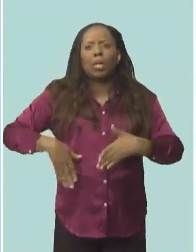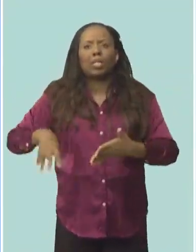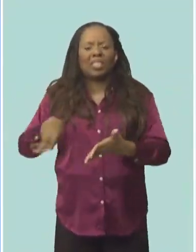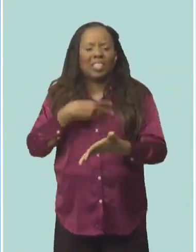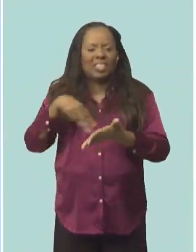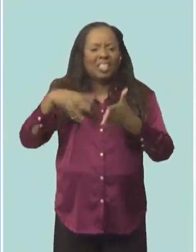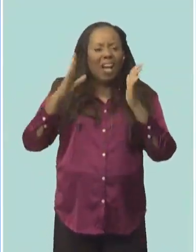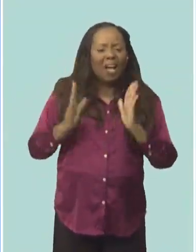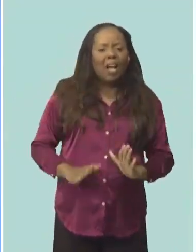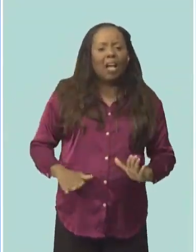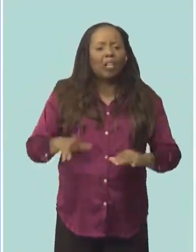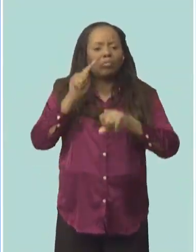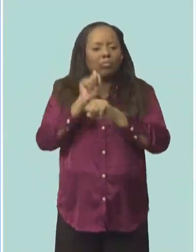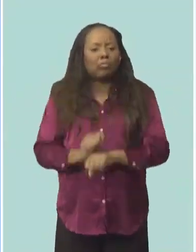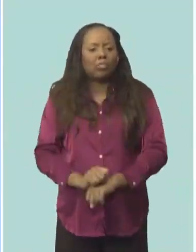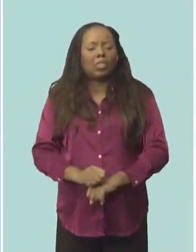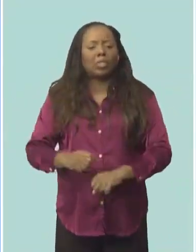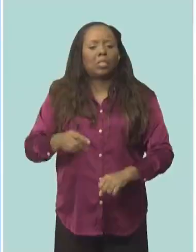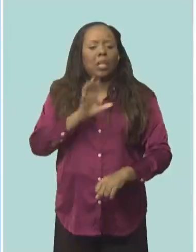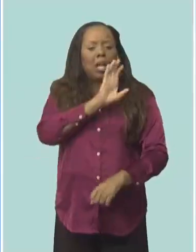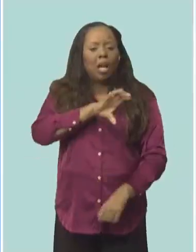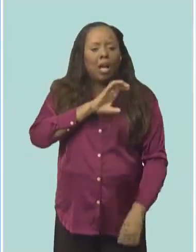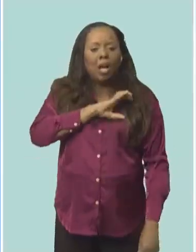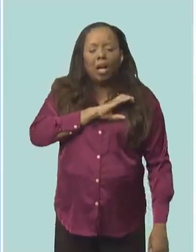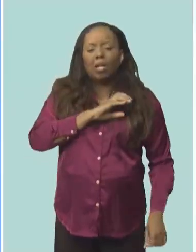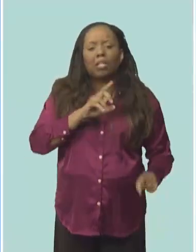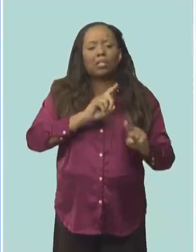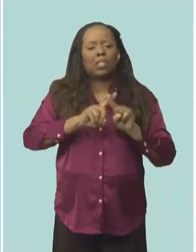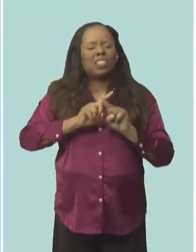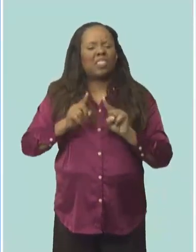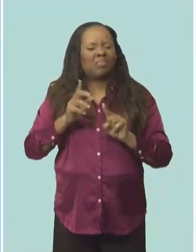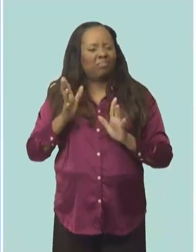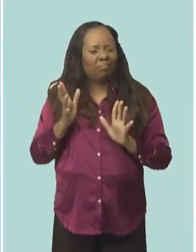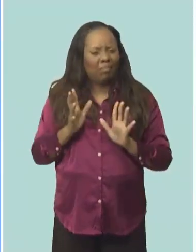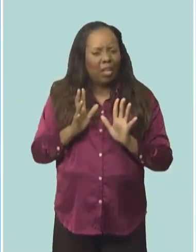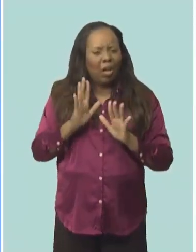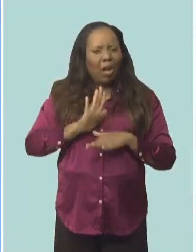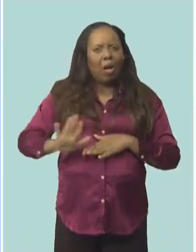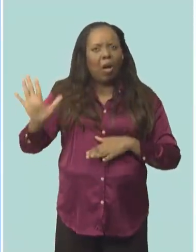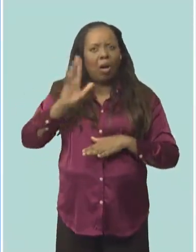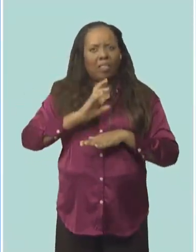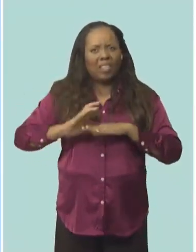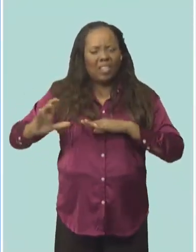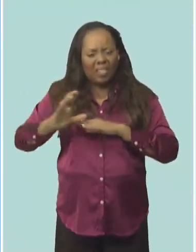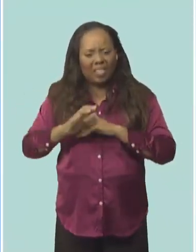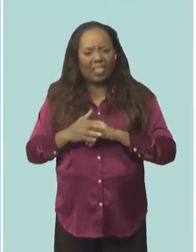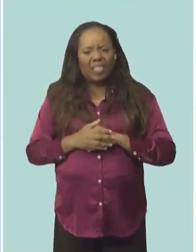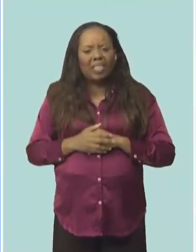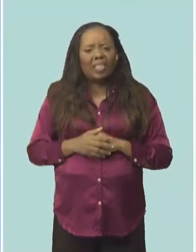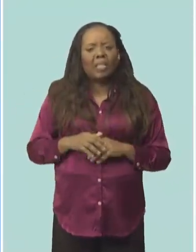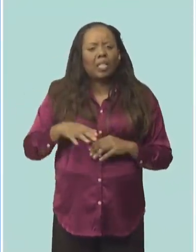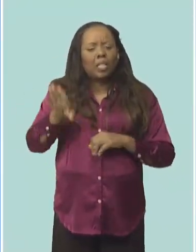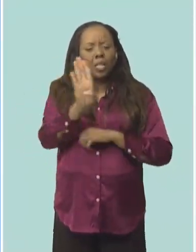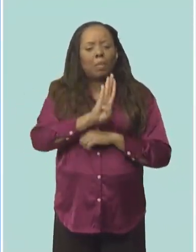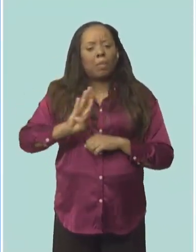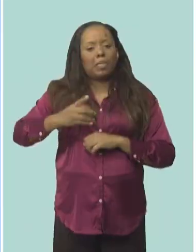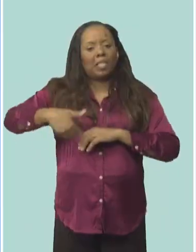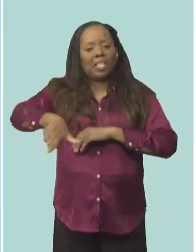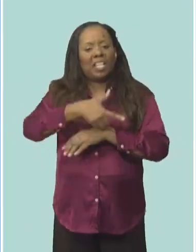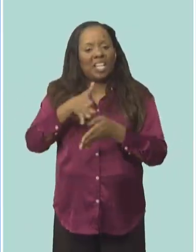drummers, dancers, traditional folklore characters from across the region, members of the Barbados Landship and